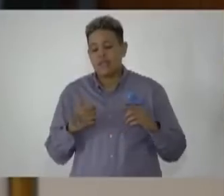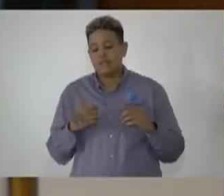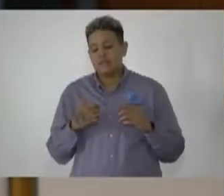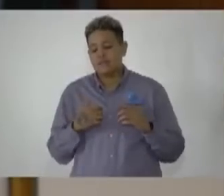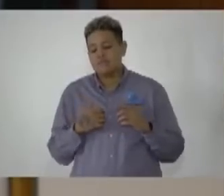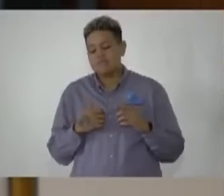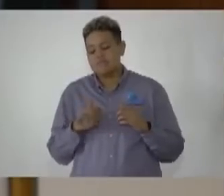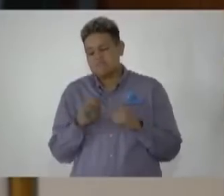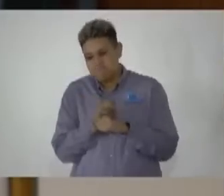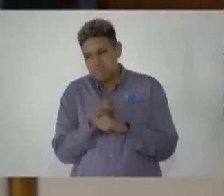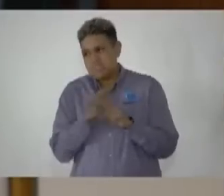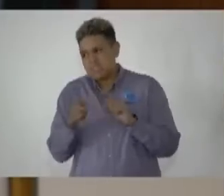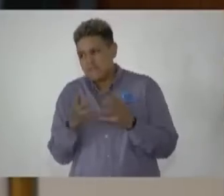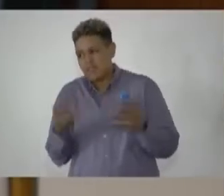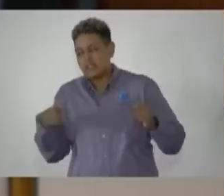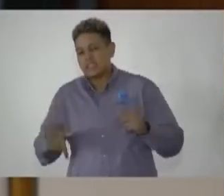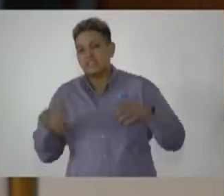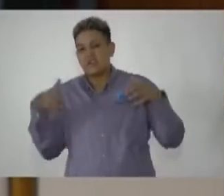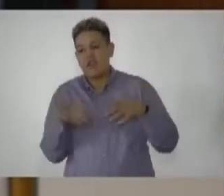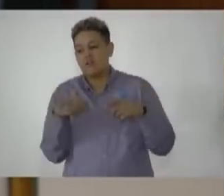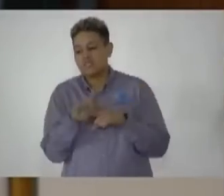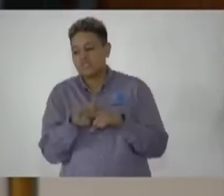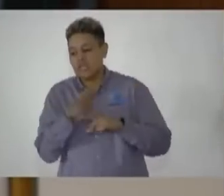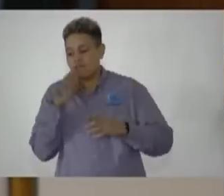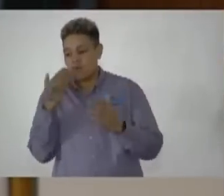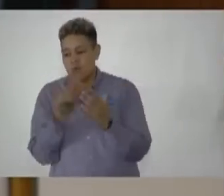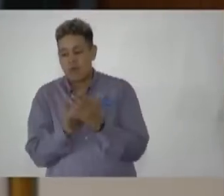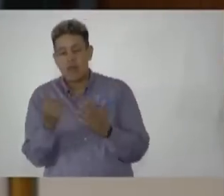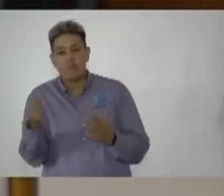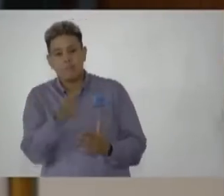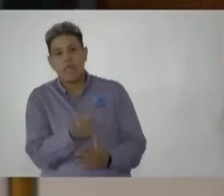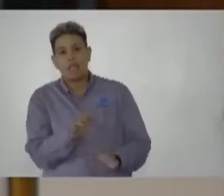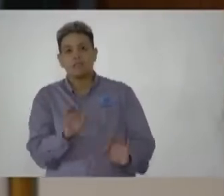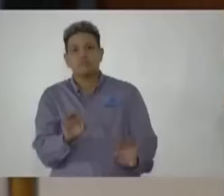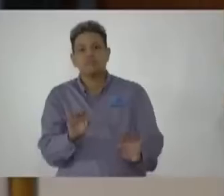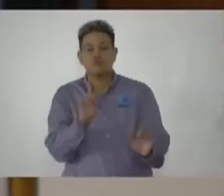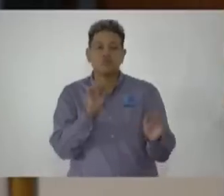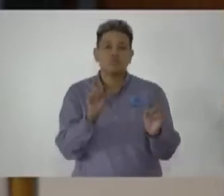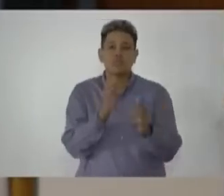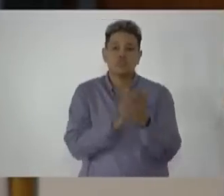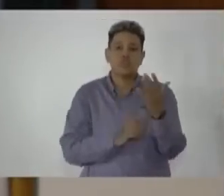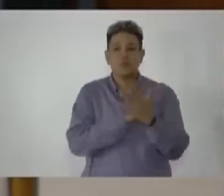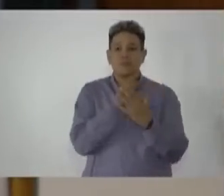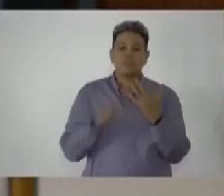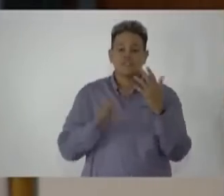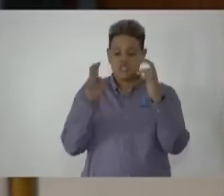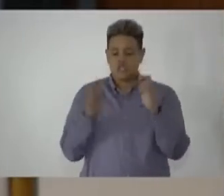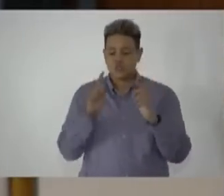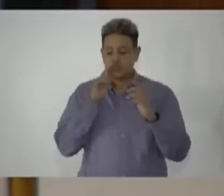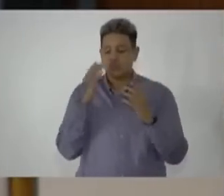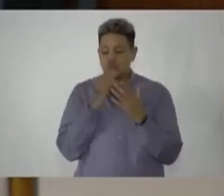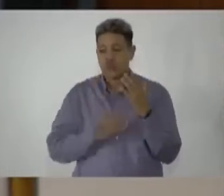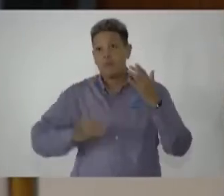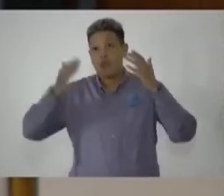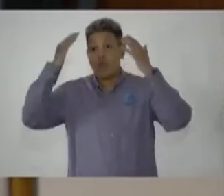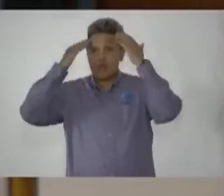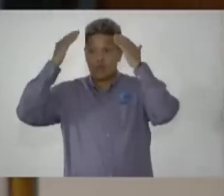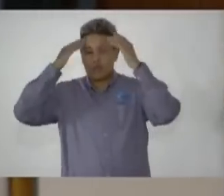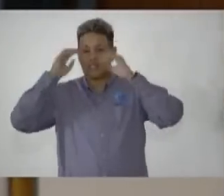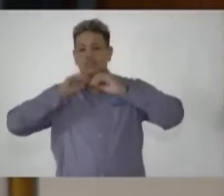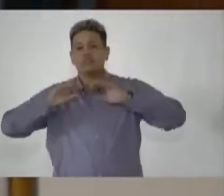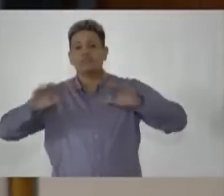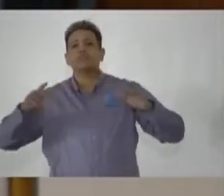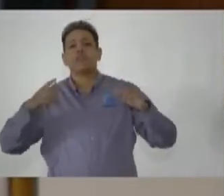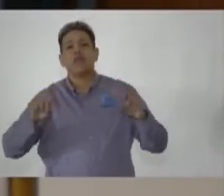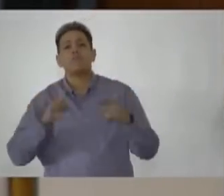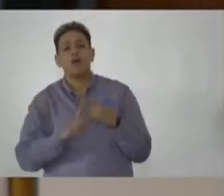different things, and this caucus is well placed to treat with some of these issues, to bring some awareness and